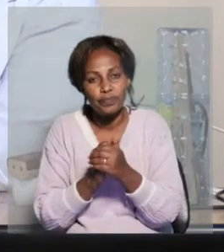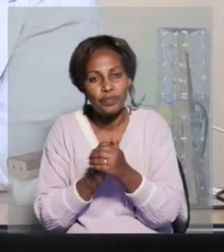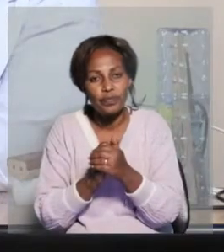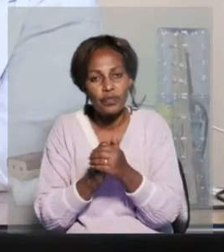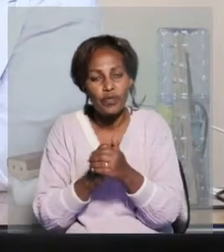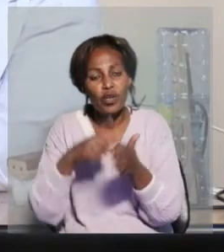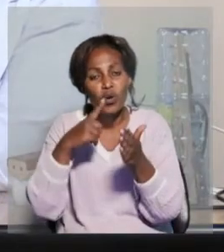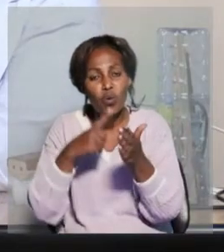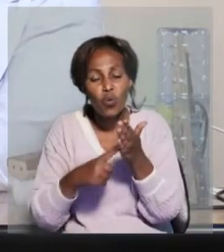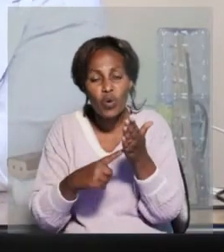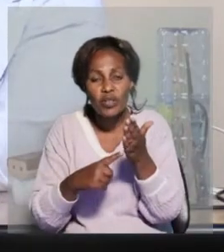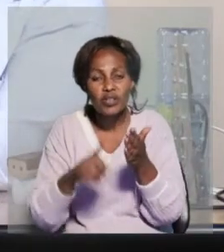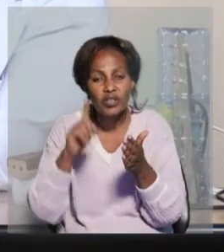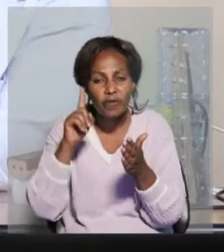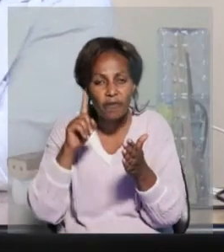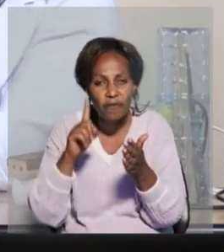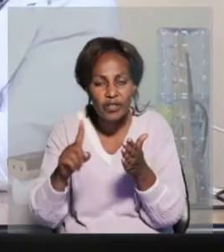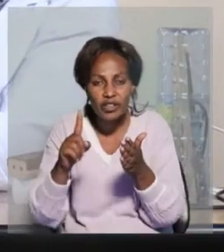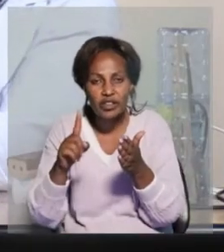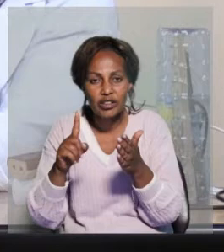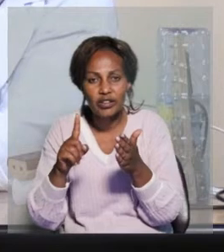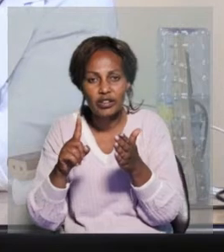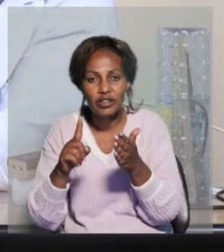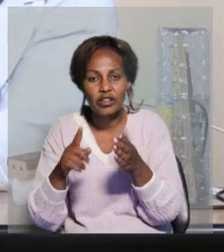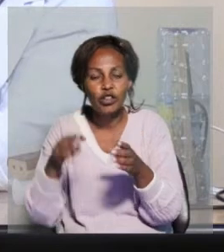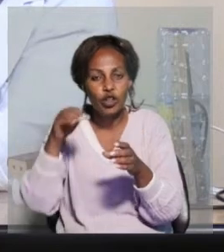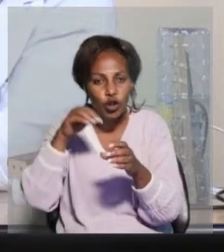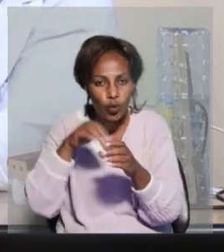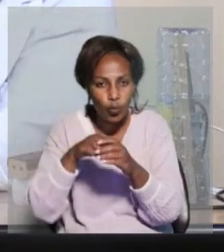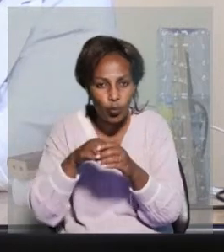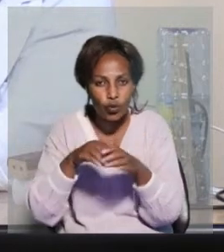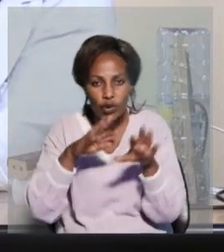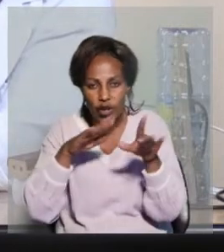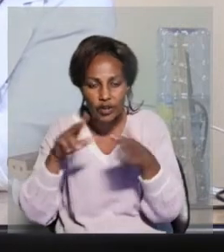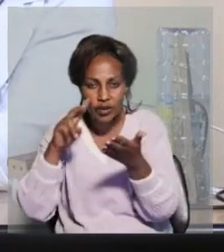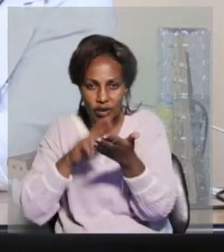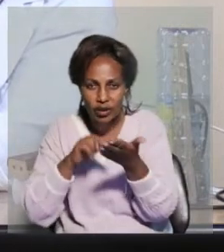What is the first thing we want to read? Input current. Yeah.